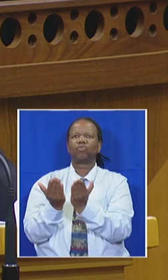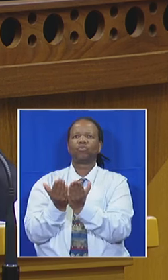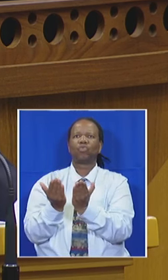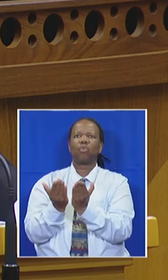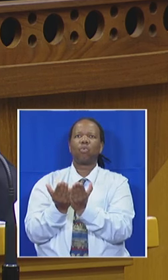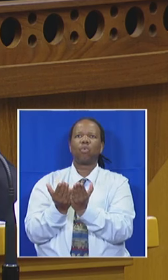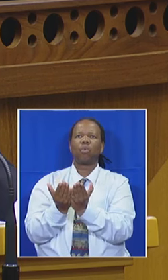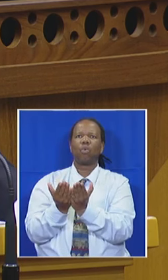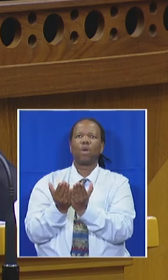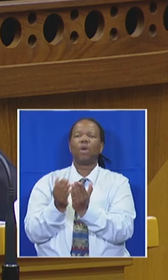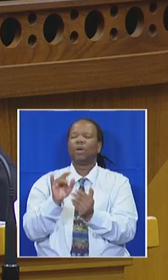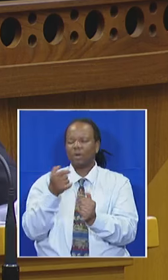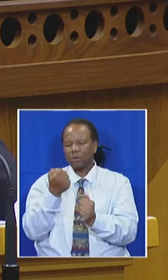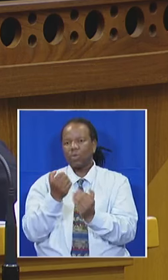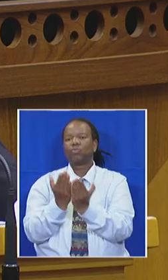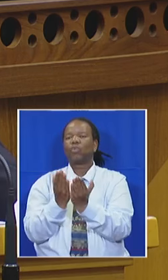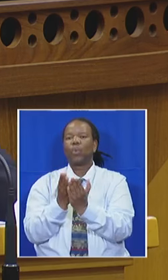amenities.